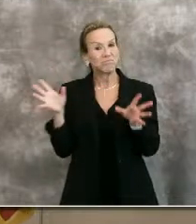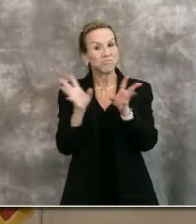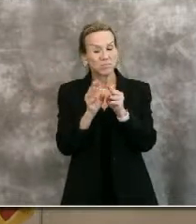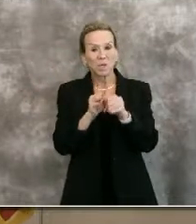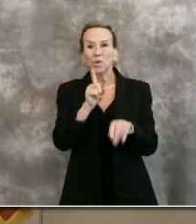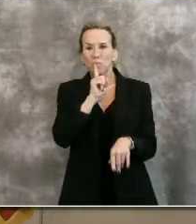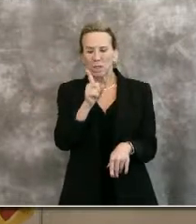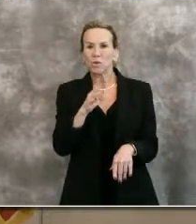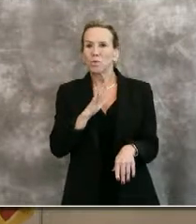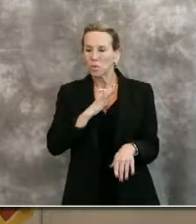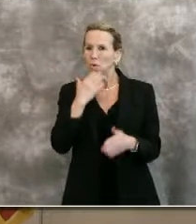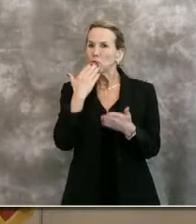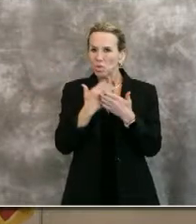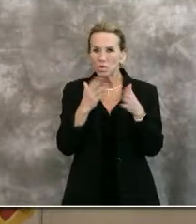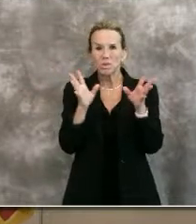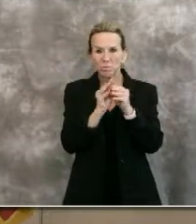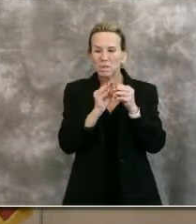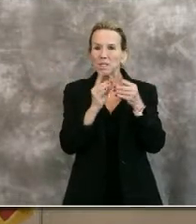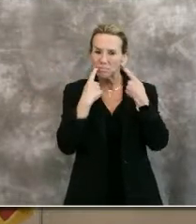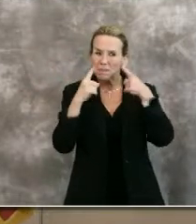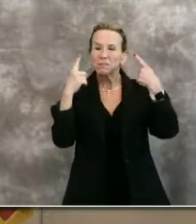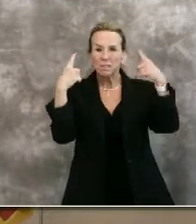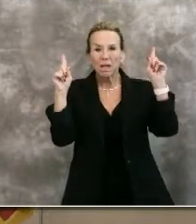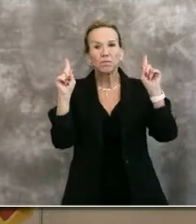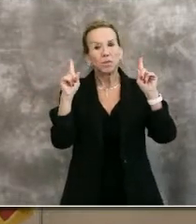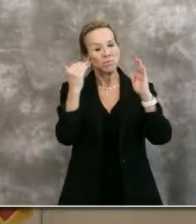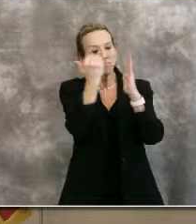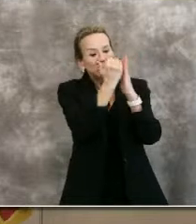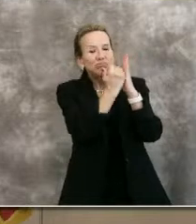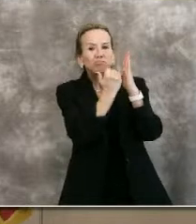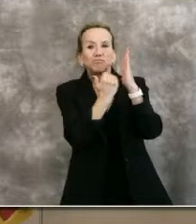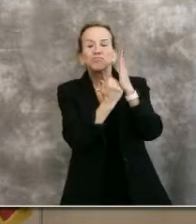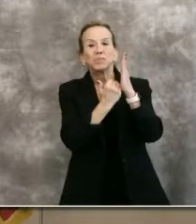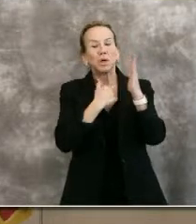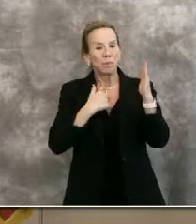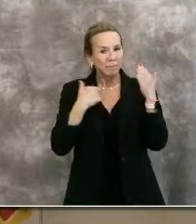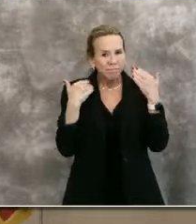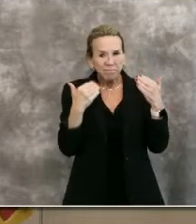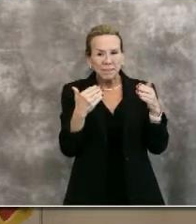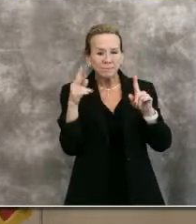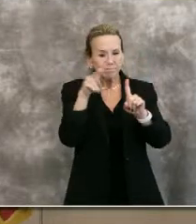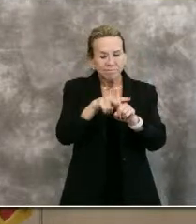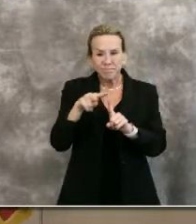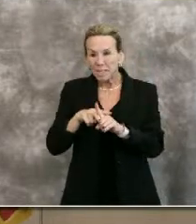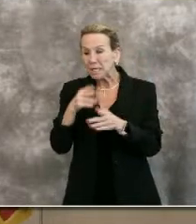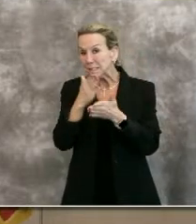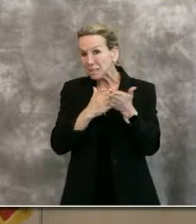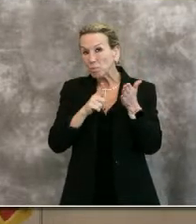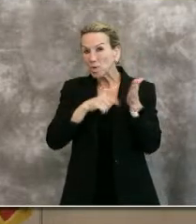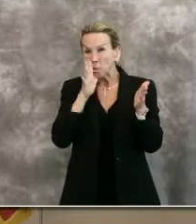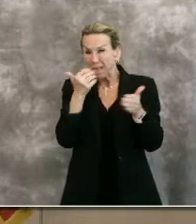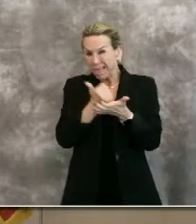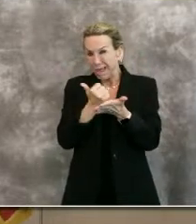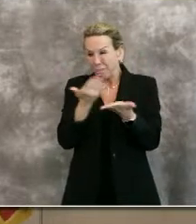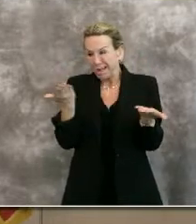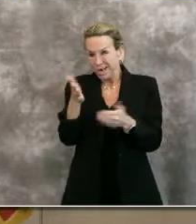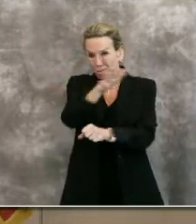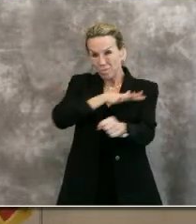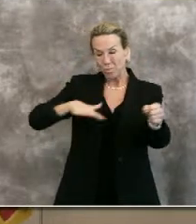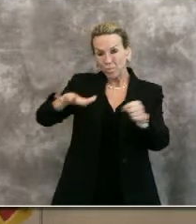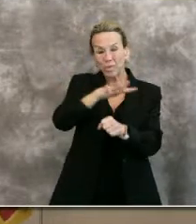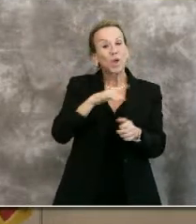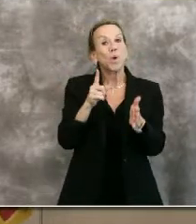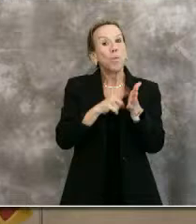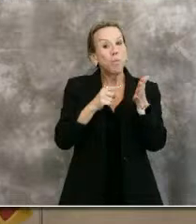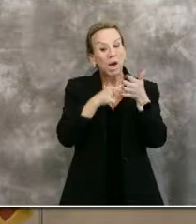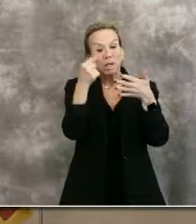we acted on several measures to help the region during this pandemic. I'd like to go over just some of those